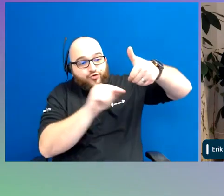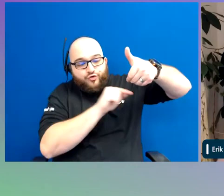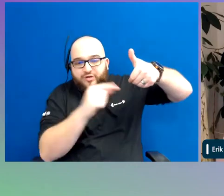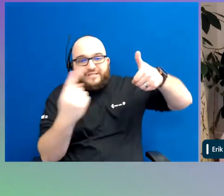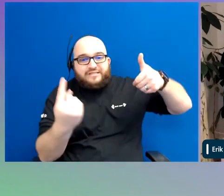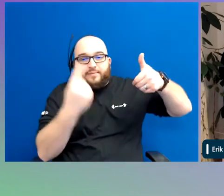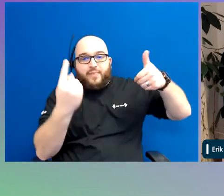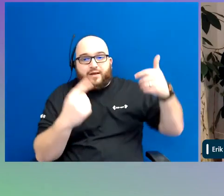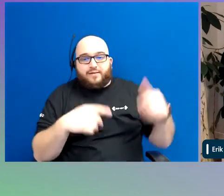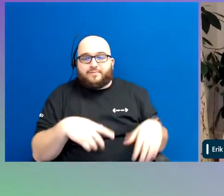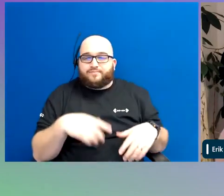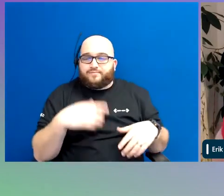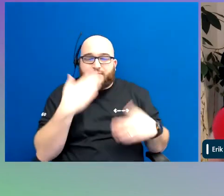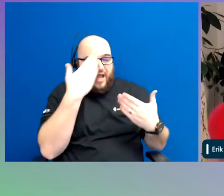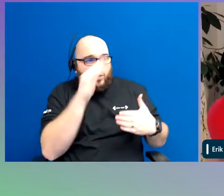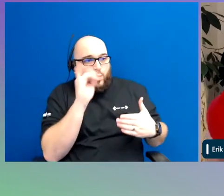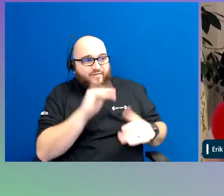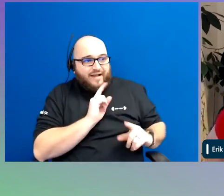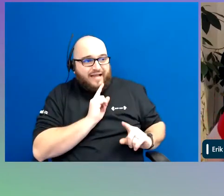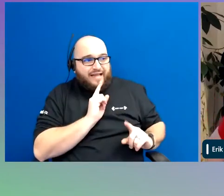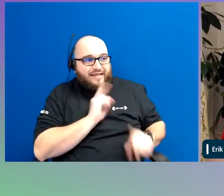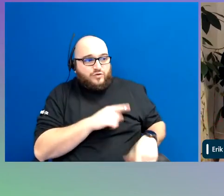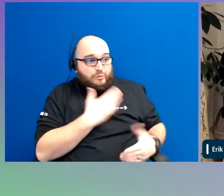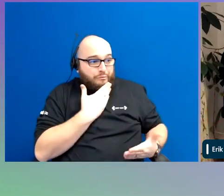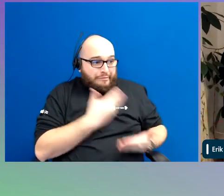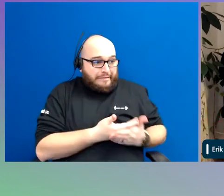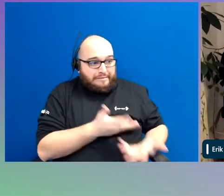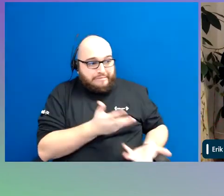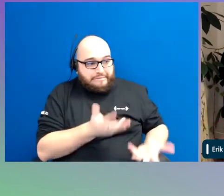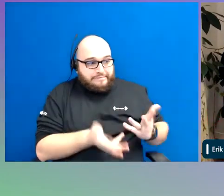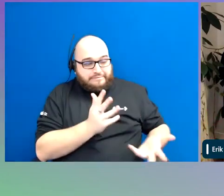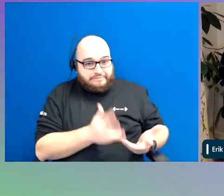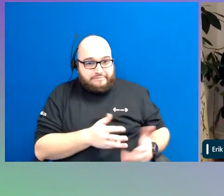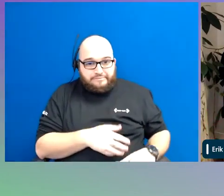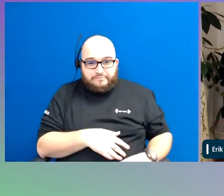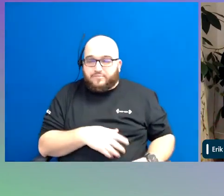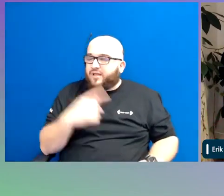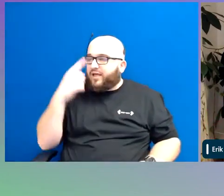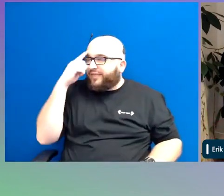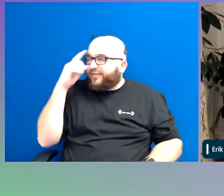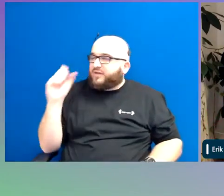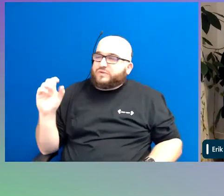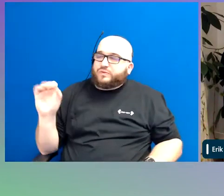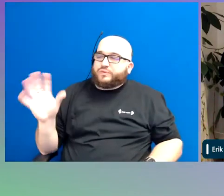Great. I'm not sure if I answered that well, but I think so. I can try.